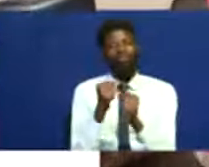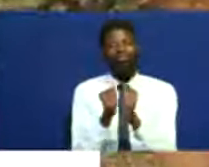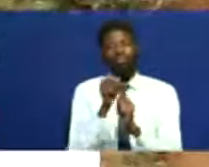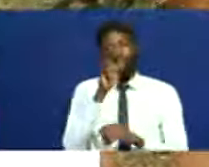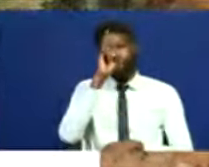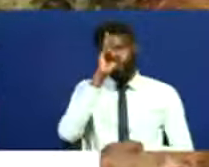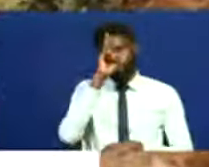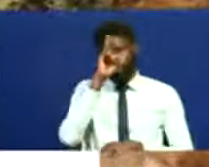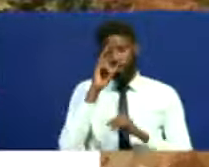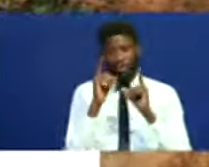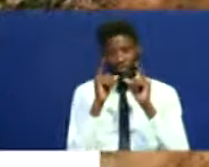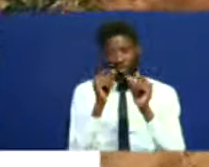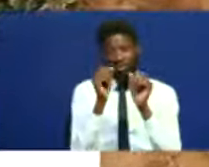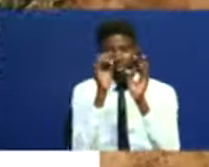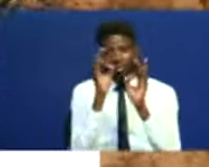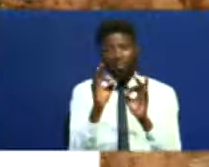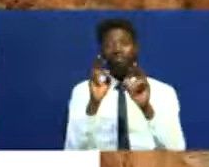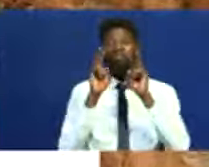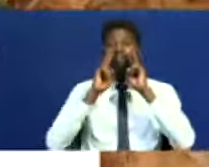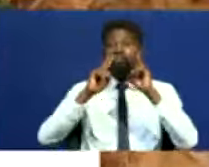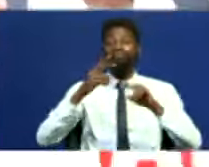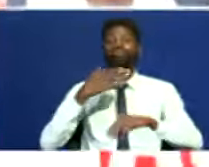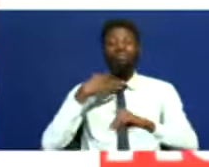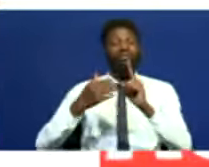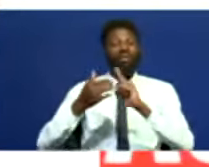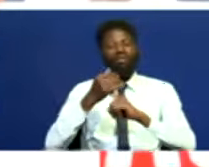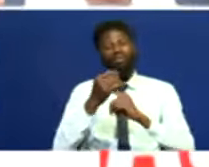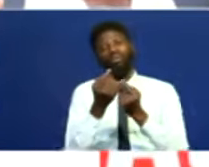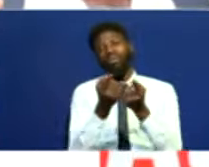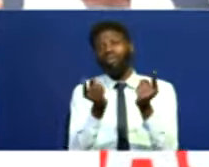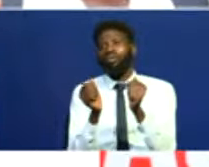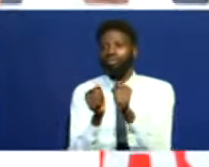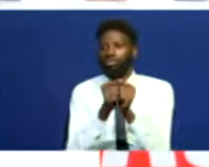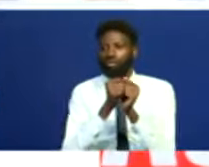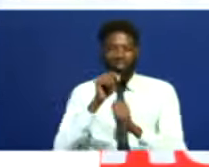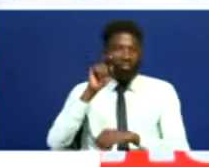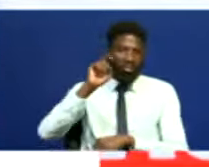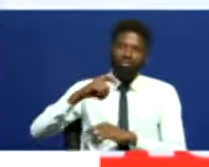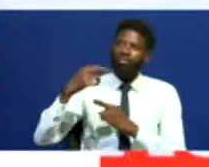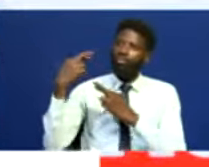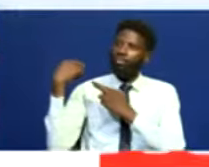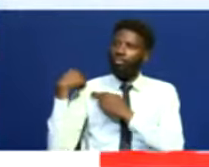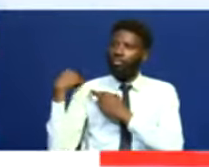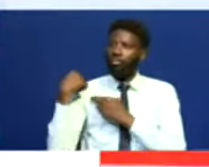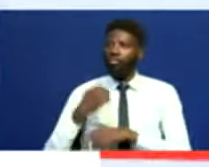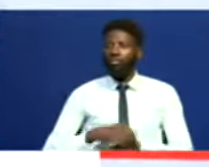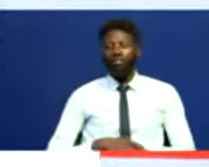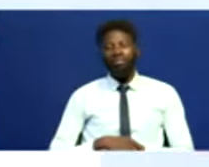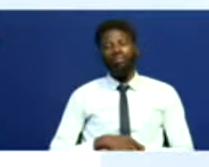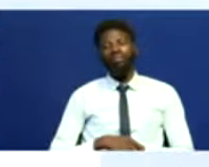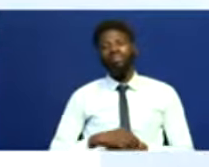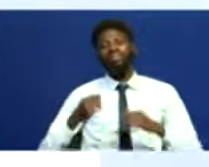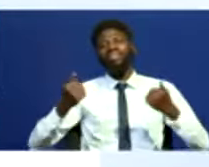that realization of peace is a collective responsibility. For areas that are experiencing conflict